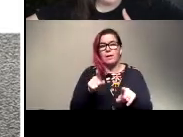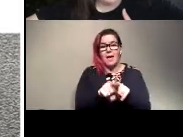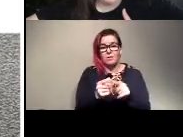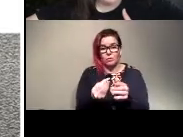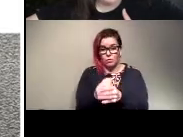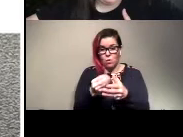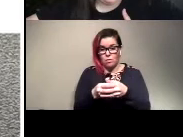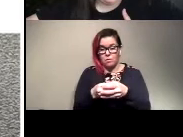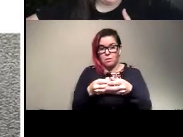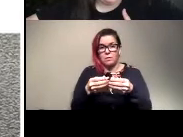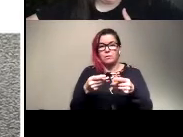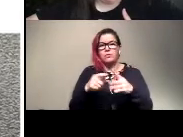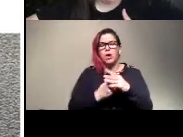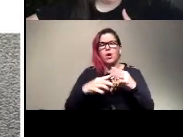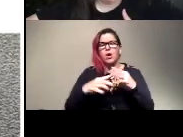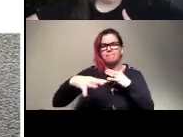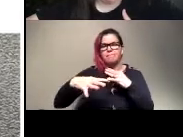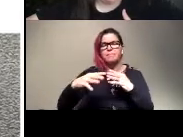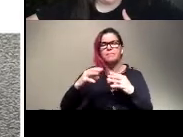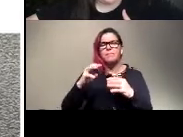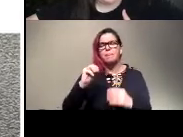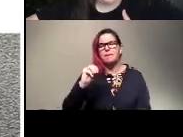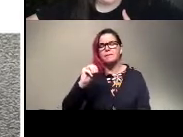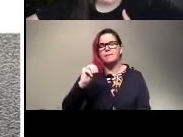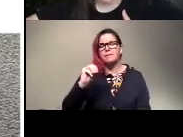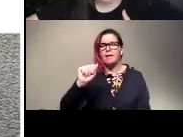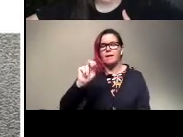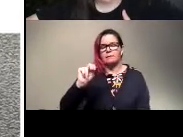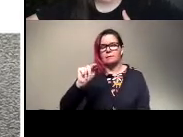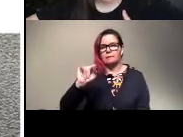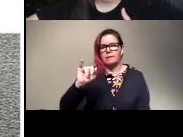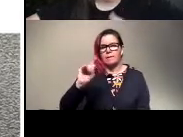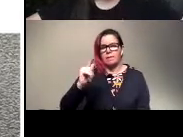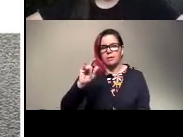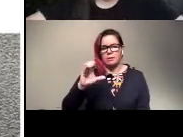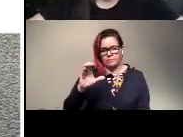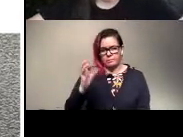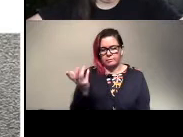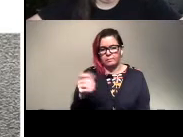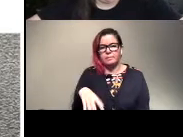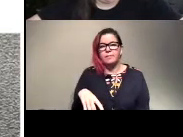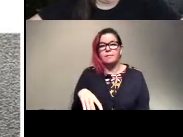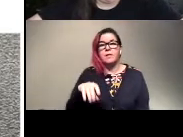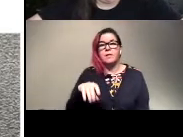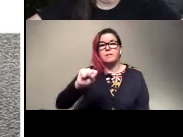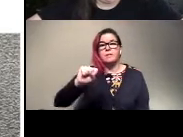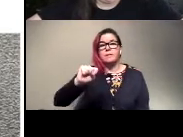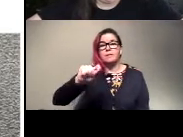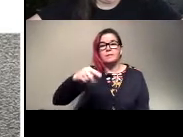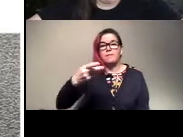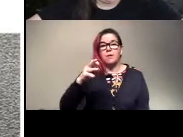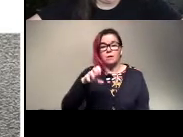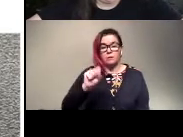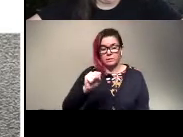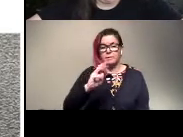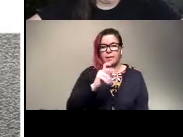started secreting this metabolite, this antibiotic. And as the Staphylococcus was growing next to it, it was getting